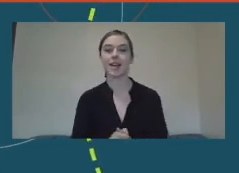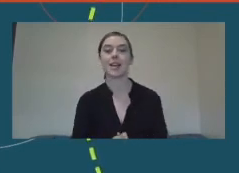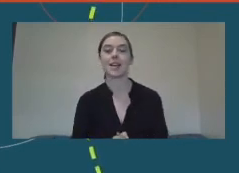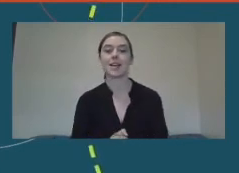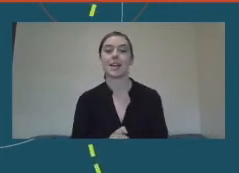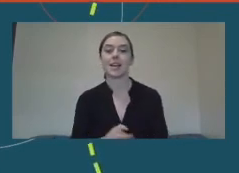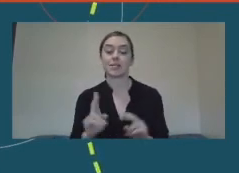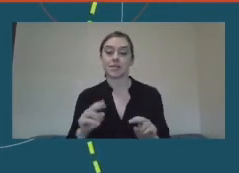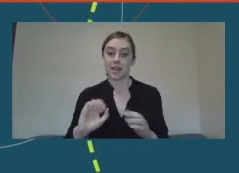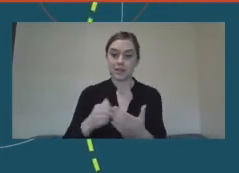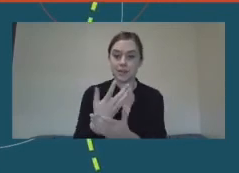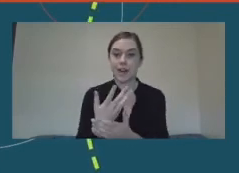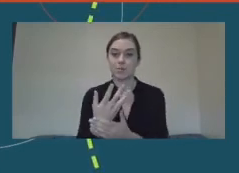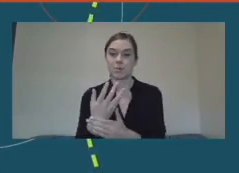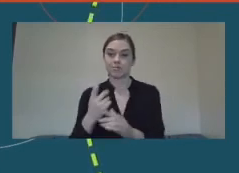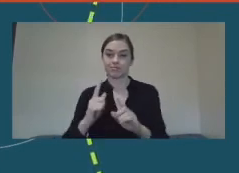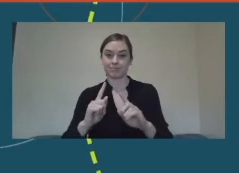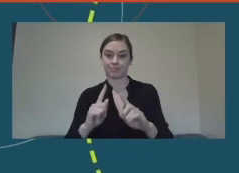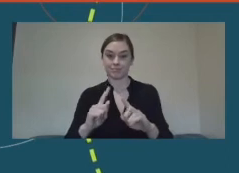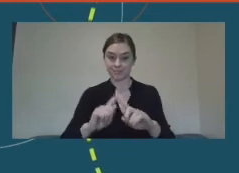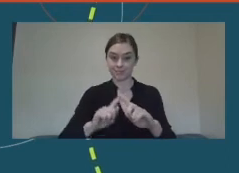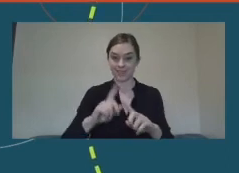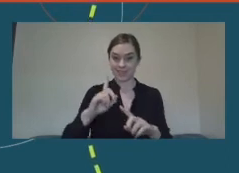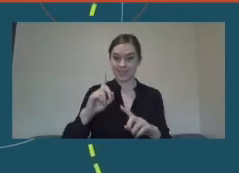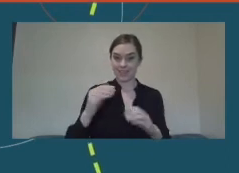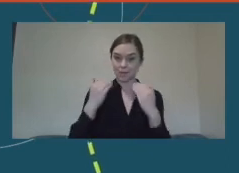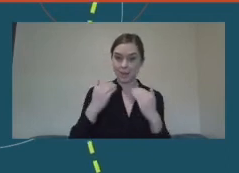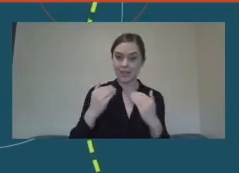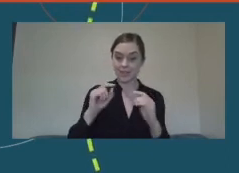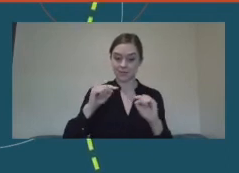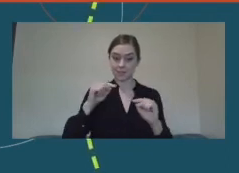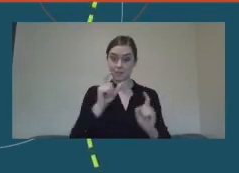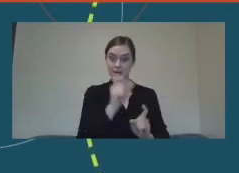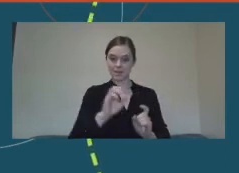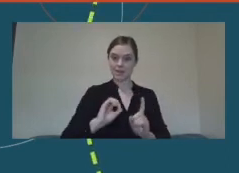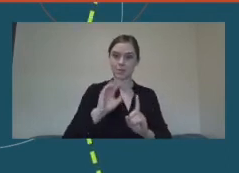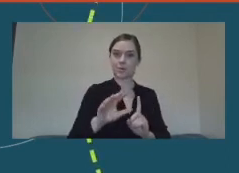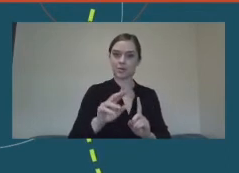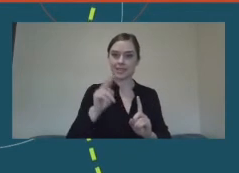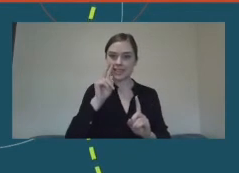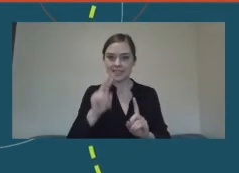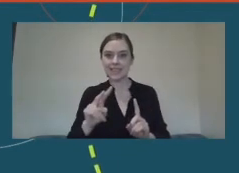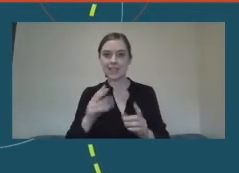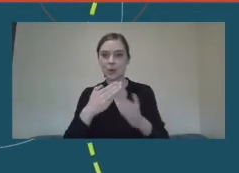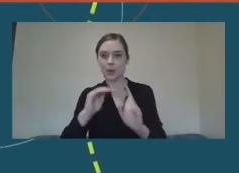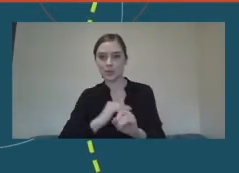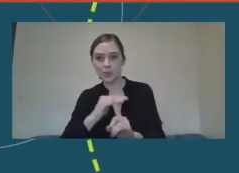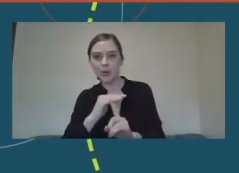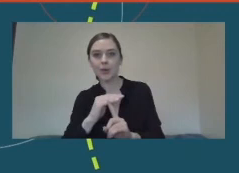develop the data into a graphic form that they can use to look at their behaviors across time.